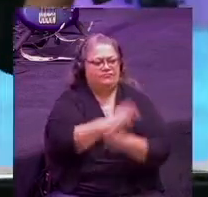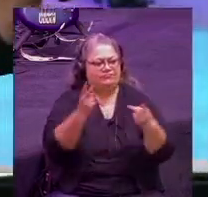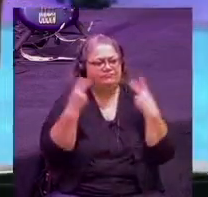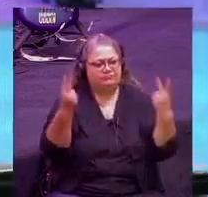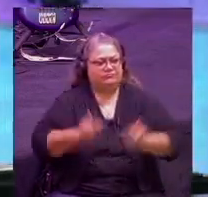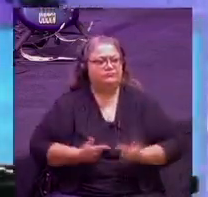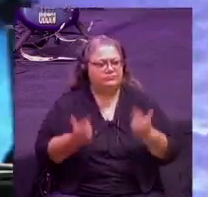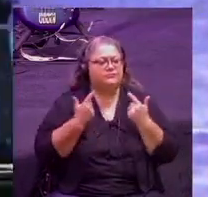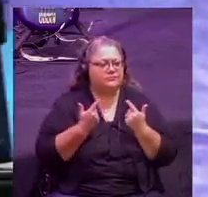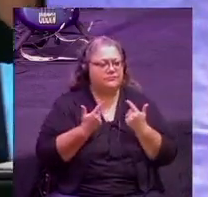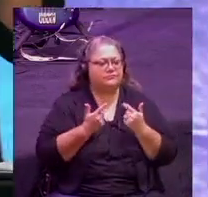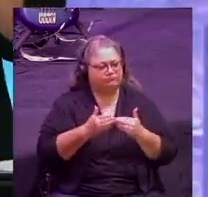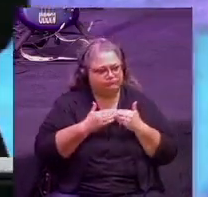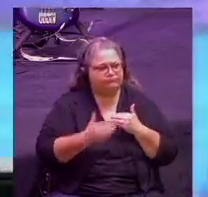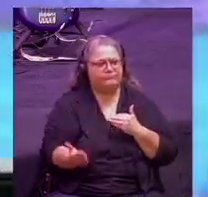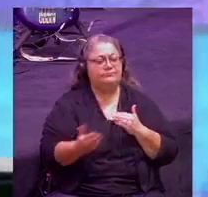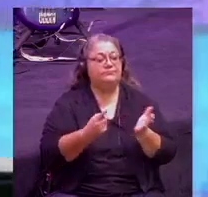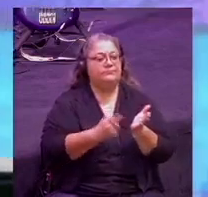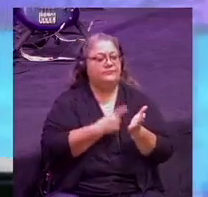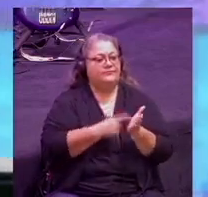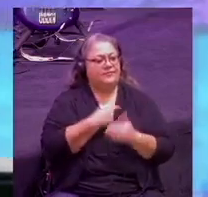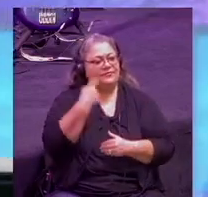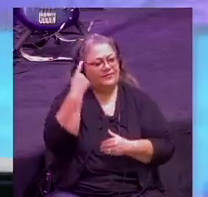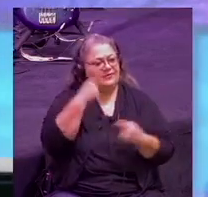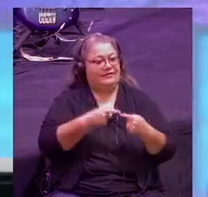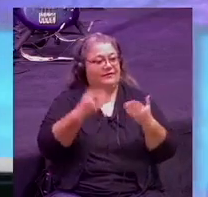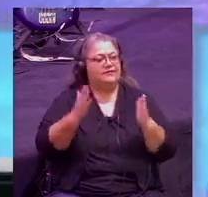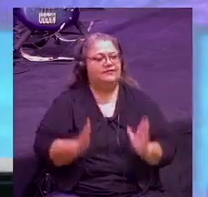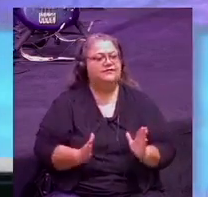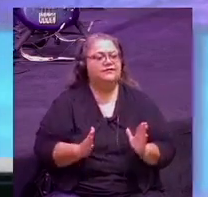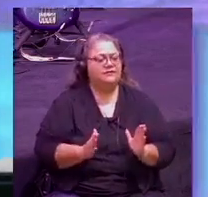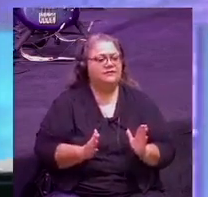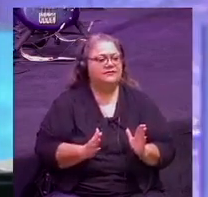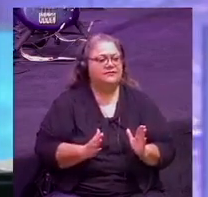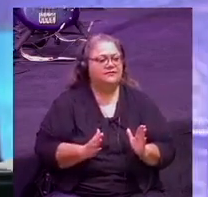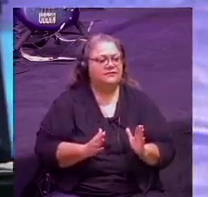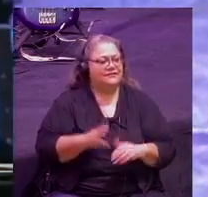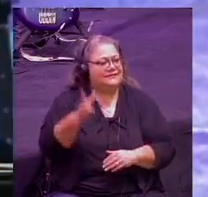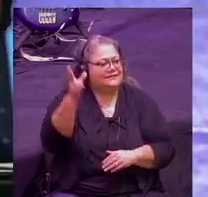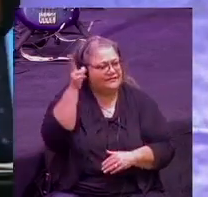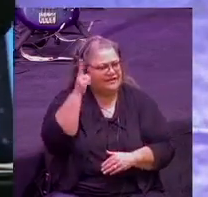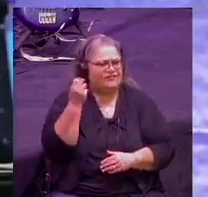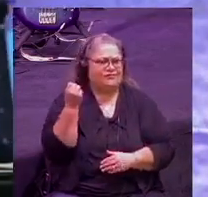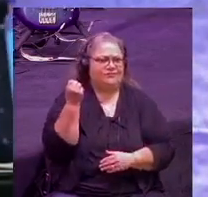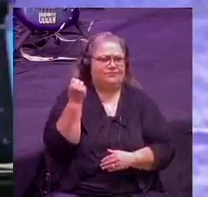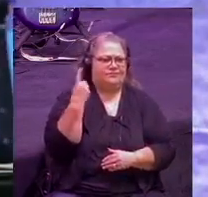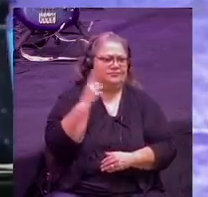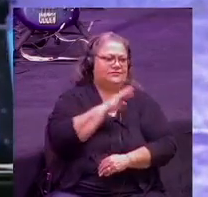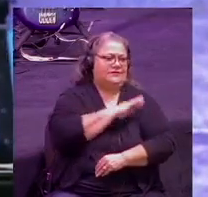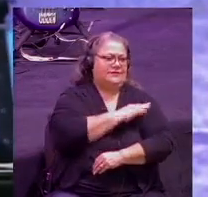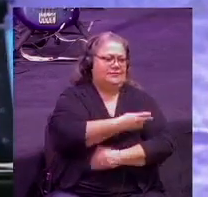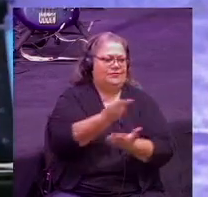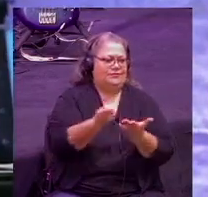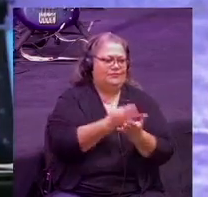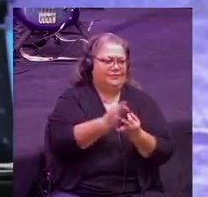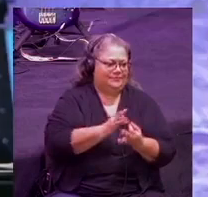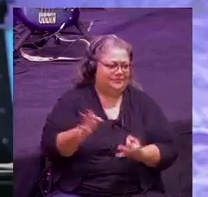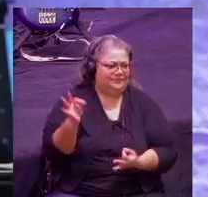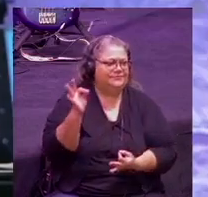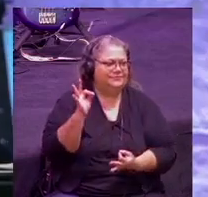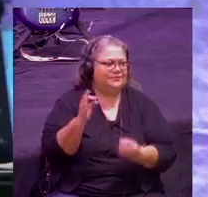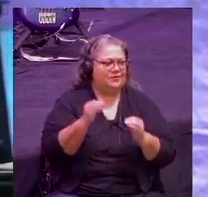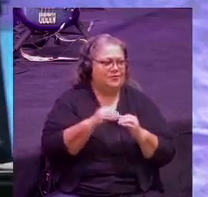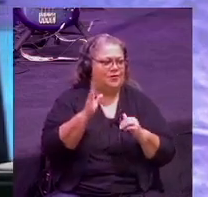victorious life. Sometimes I think the enemy, the devil understands the power of the Holy Spirit